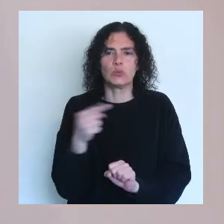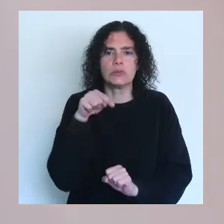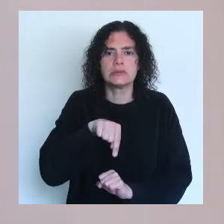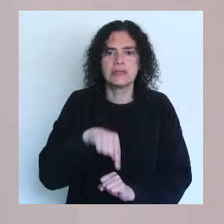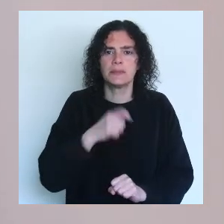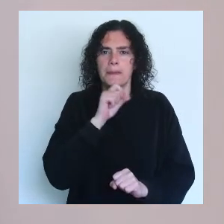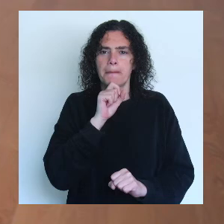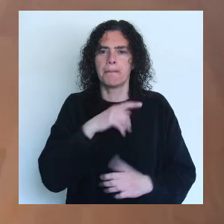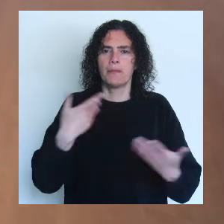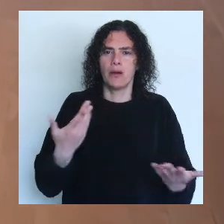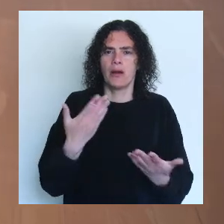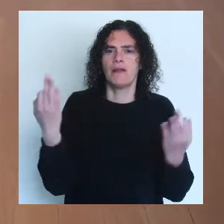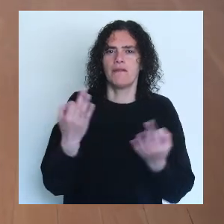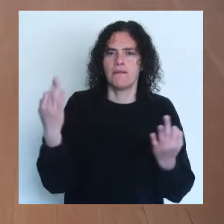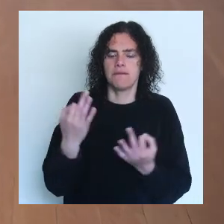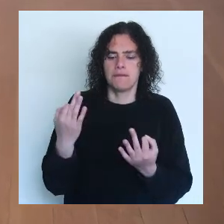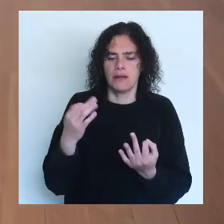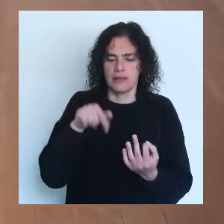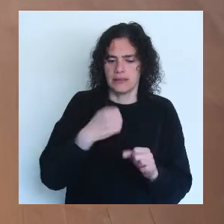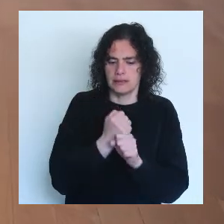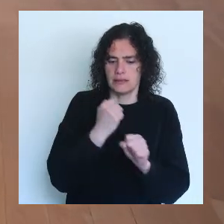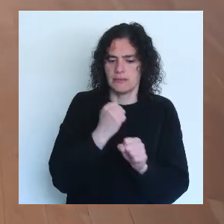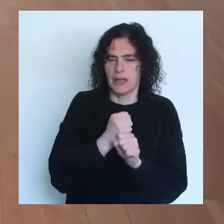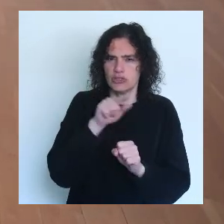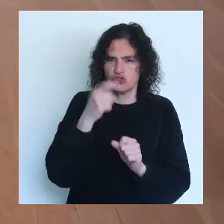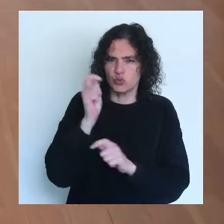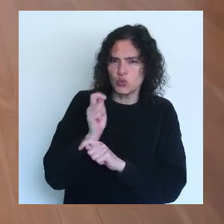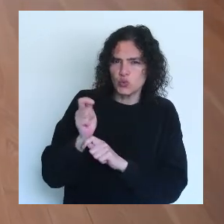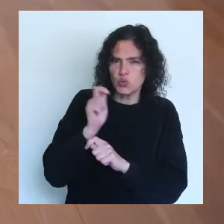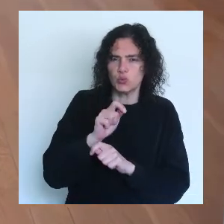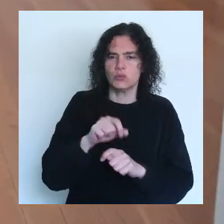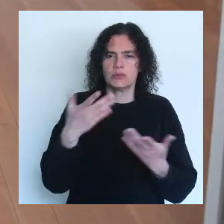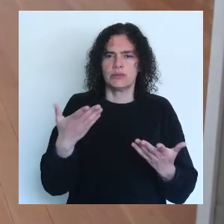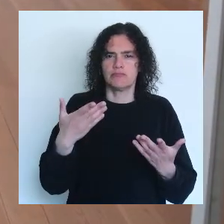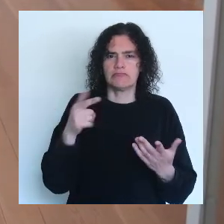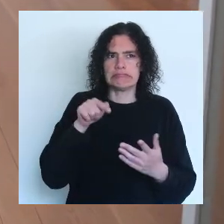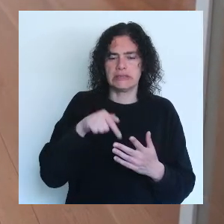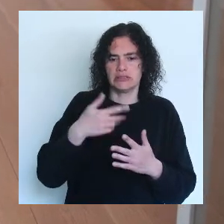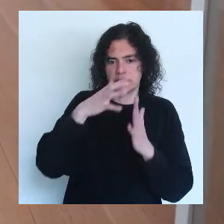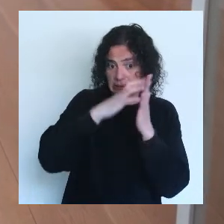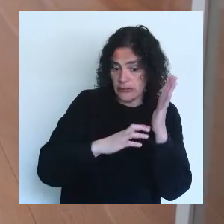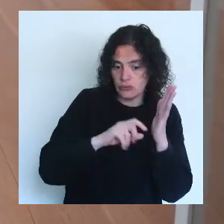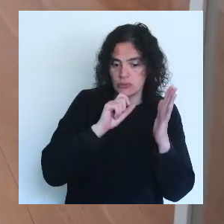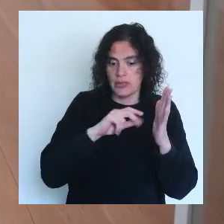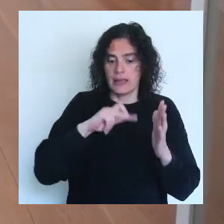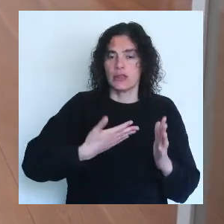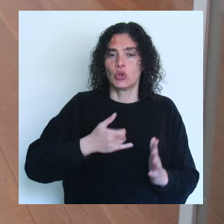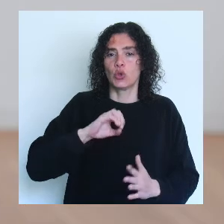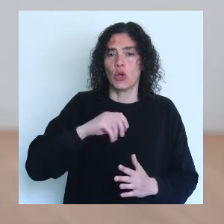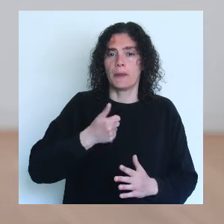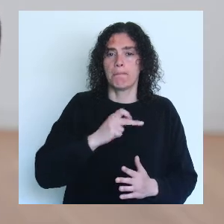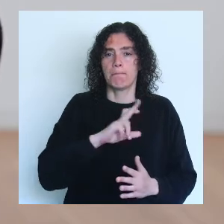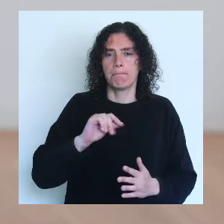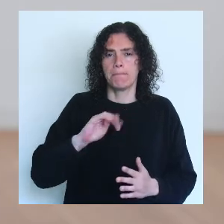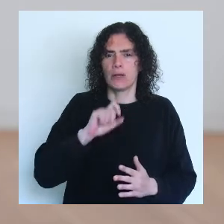all this work here, actually, that could be actually this work, this sculpture, this text